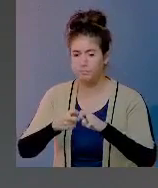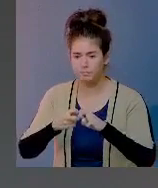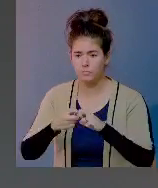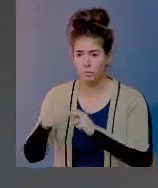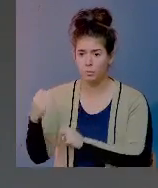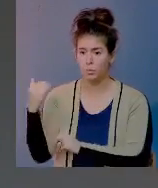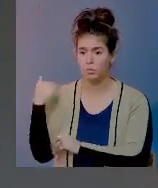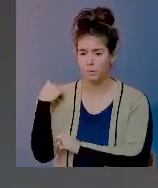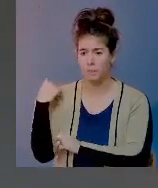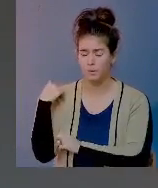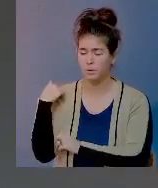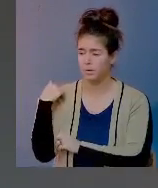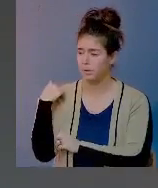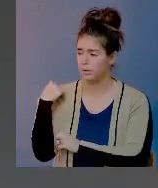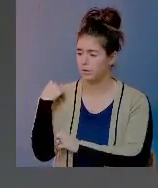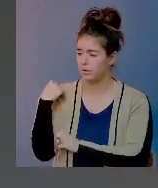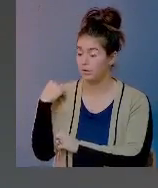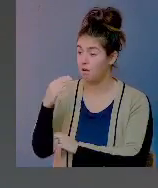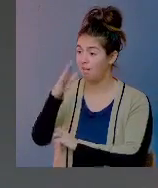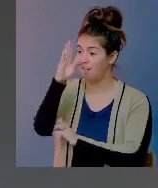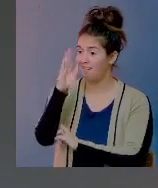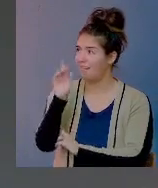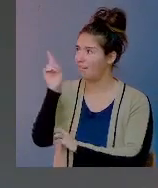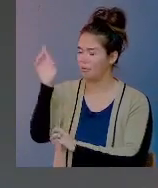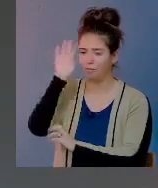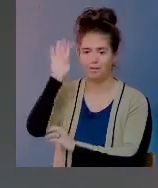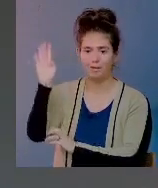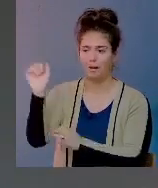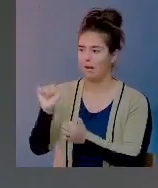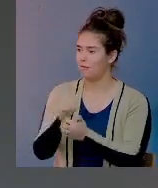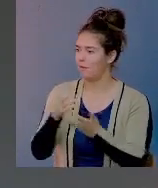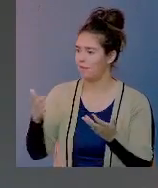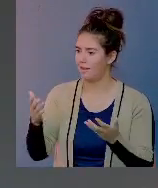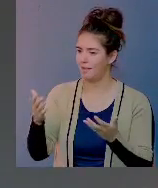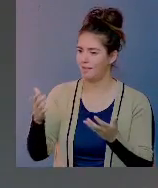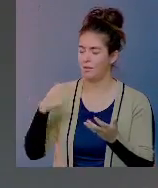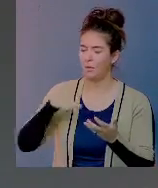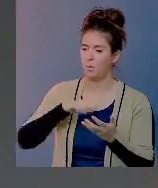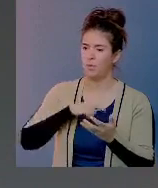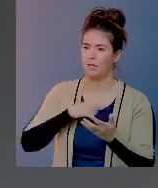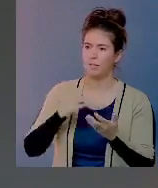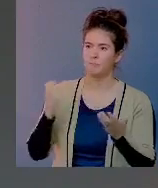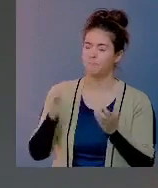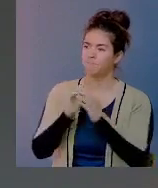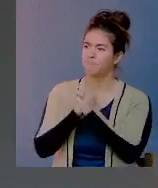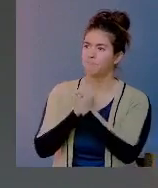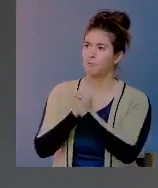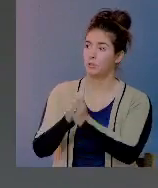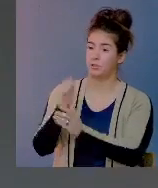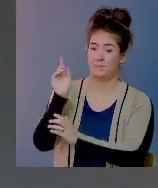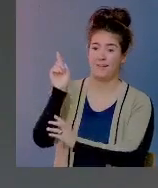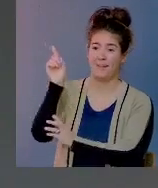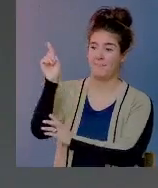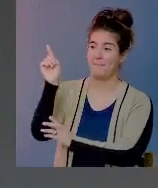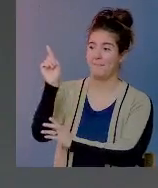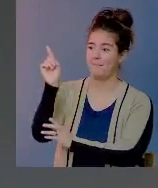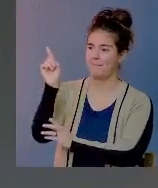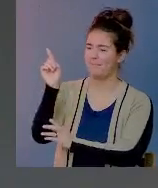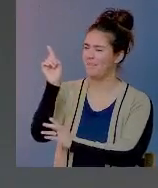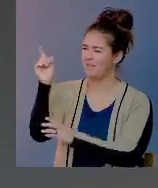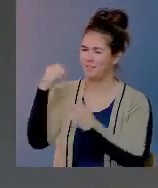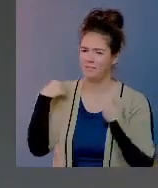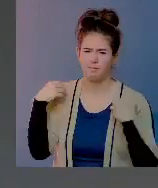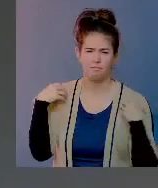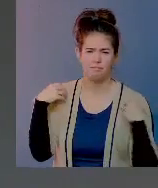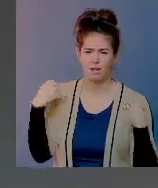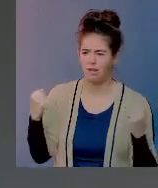God of all creation is the God we worship. He has all the power. He has all the wisdom. He